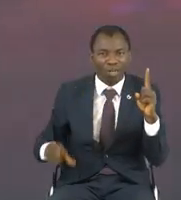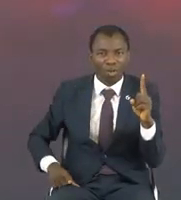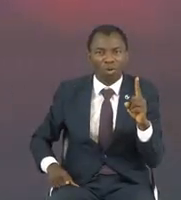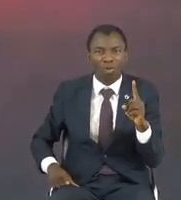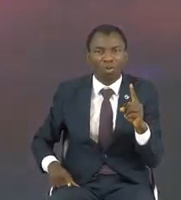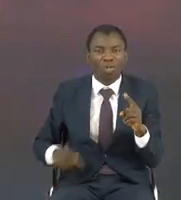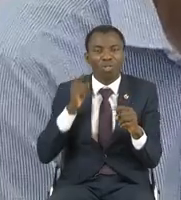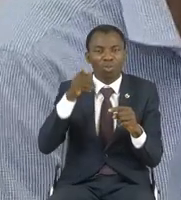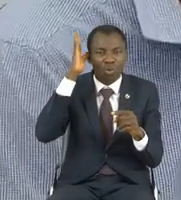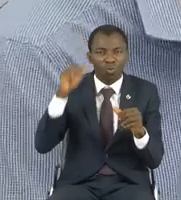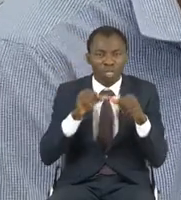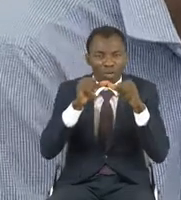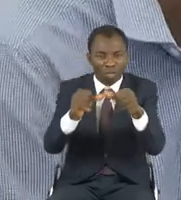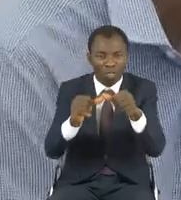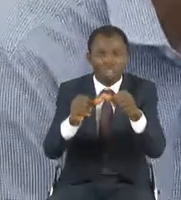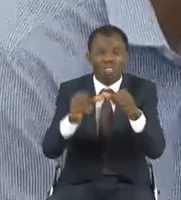will continue.